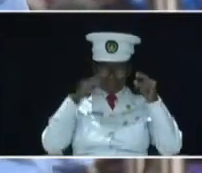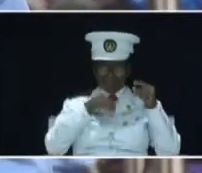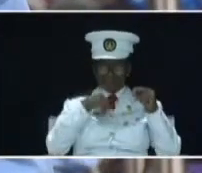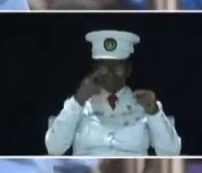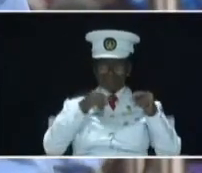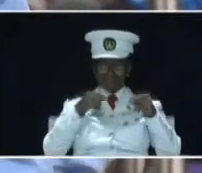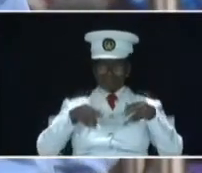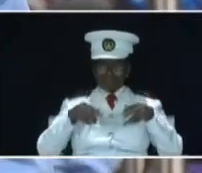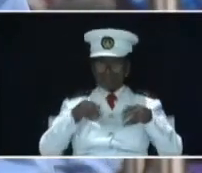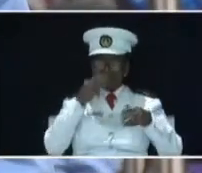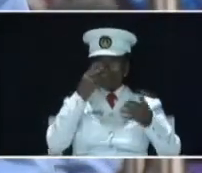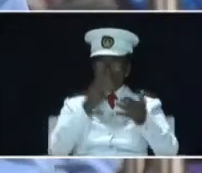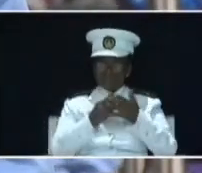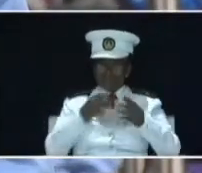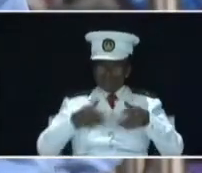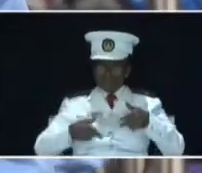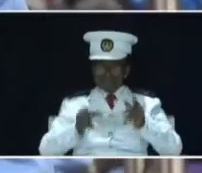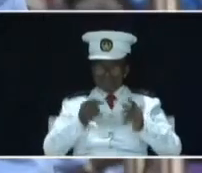let's do the work together.